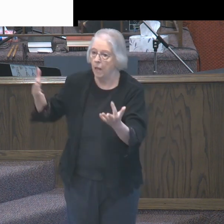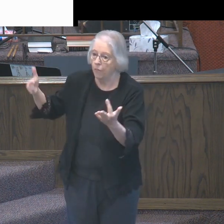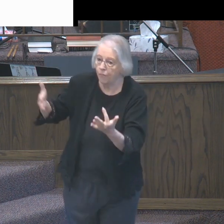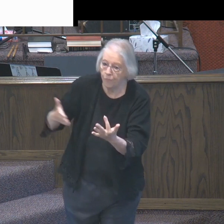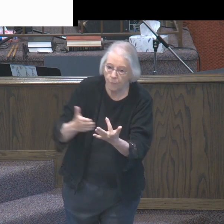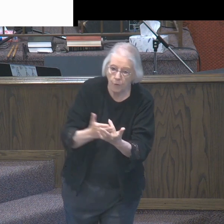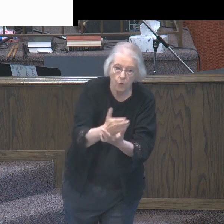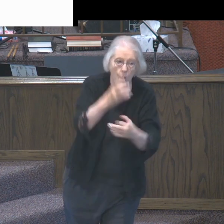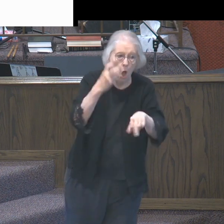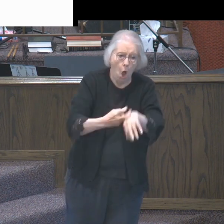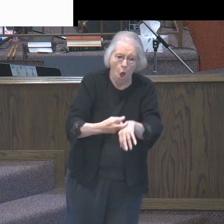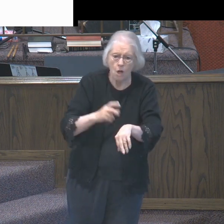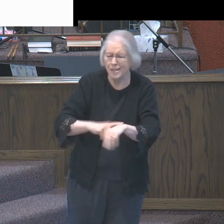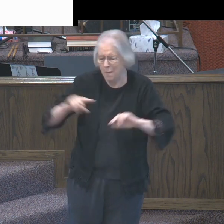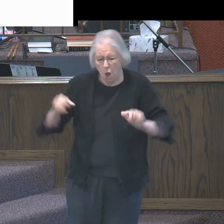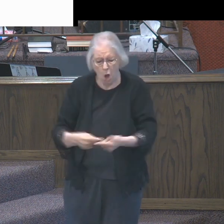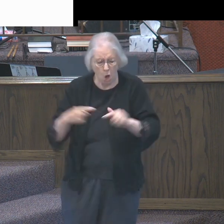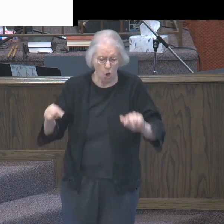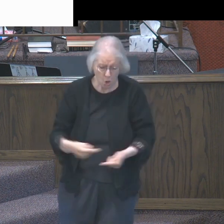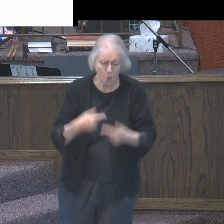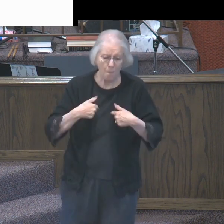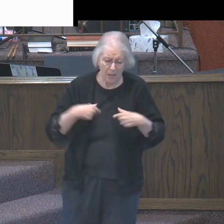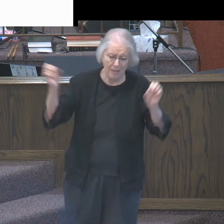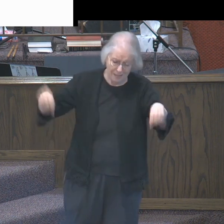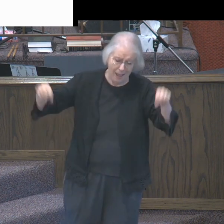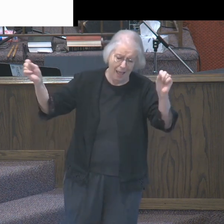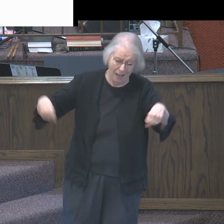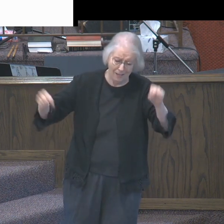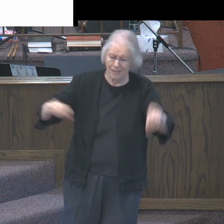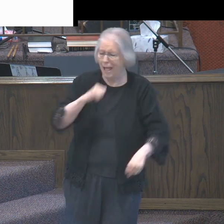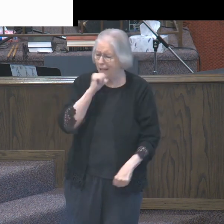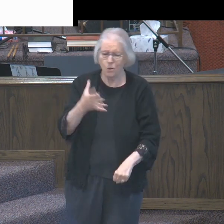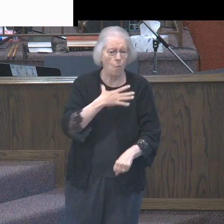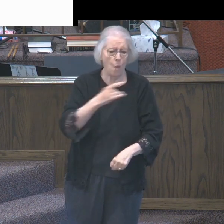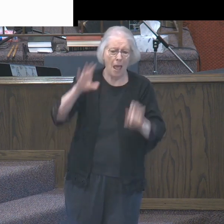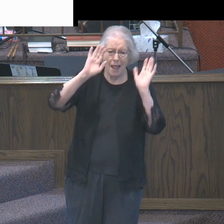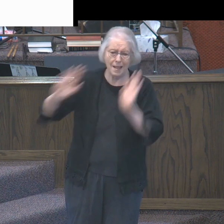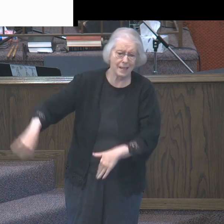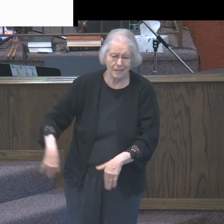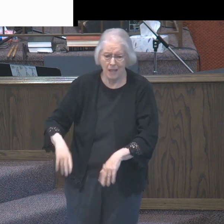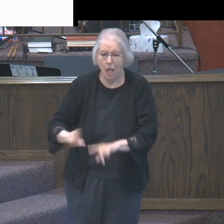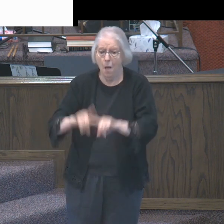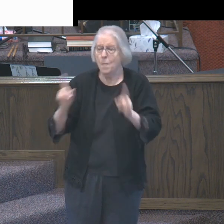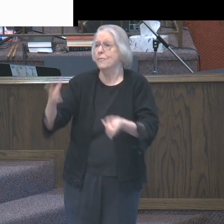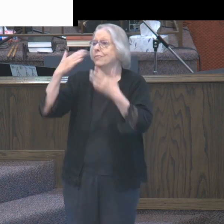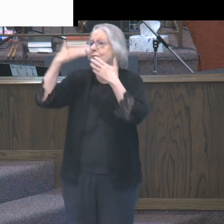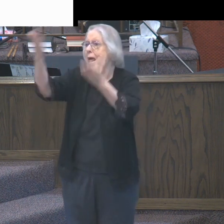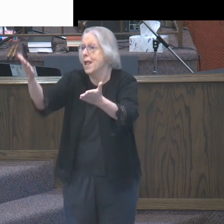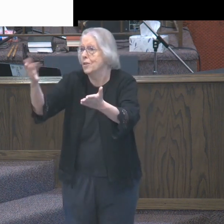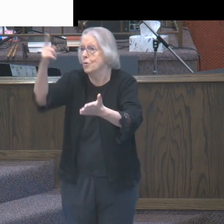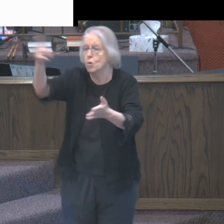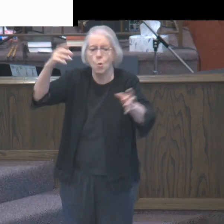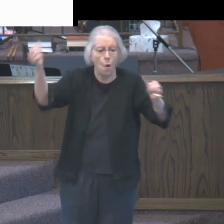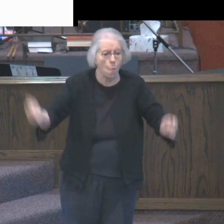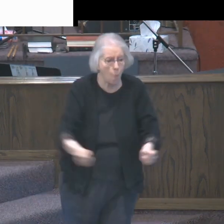It hurts really bad. I'm confused. I don't know what's going on, but